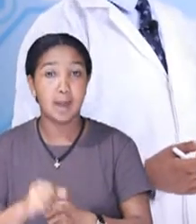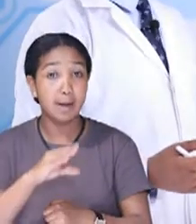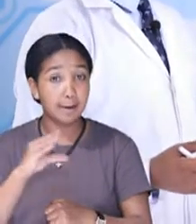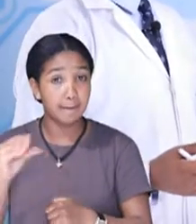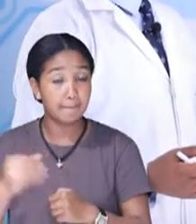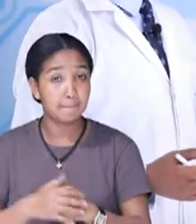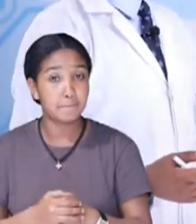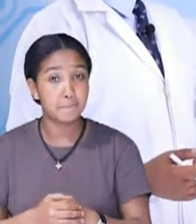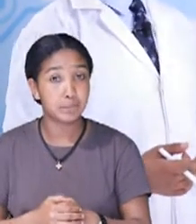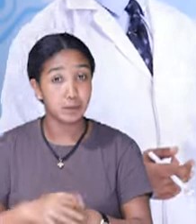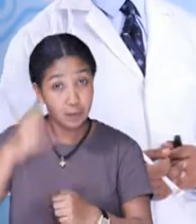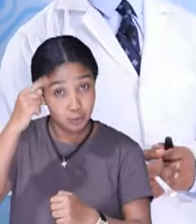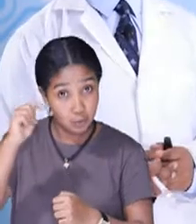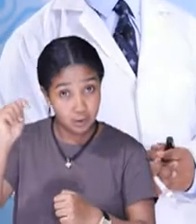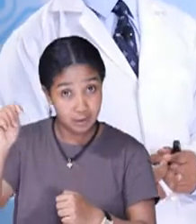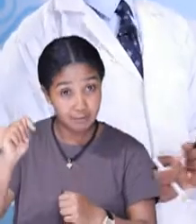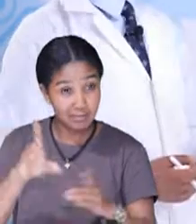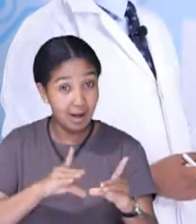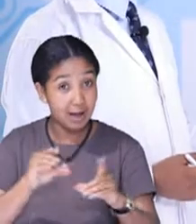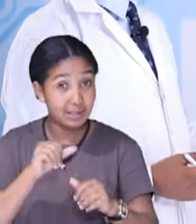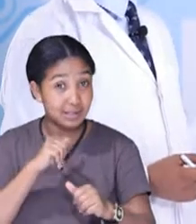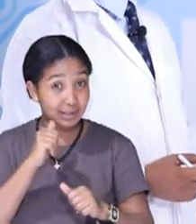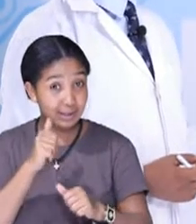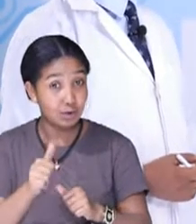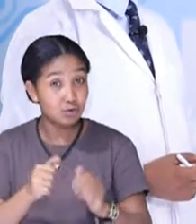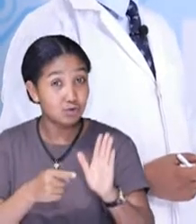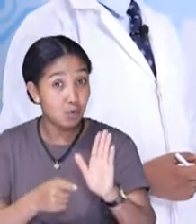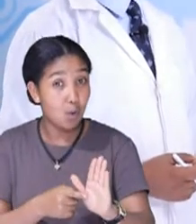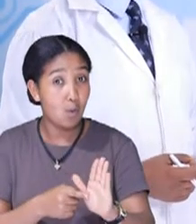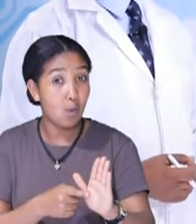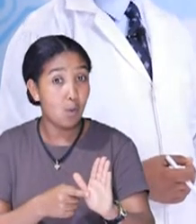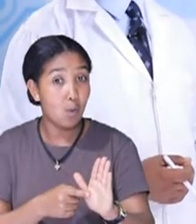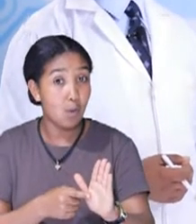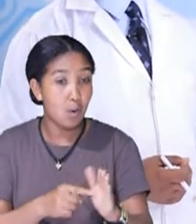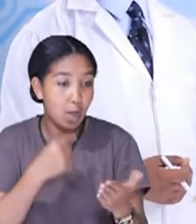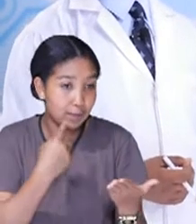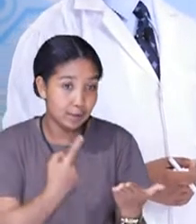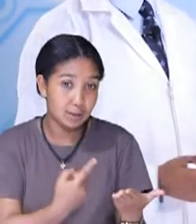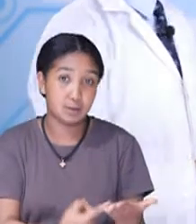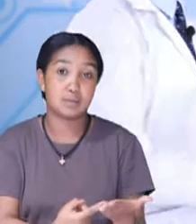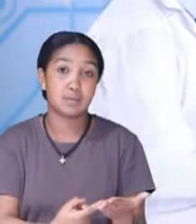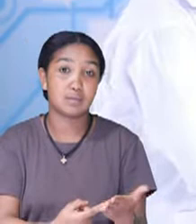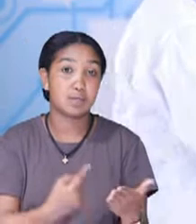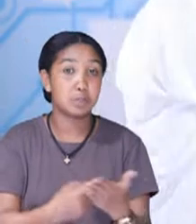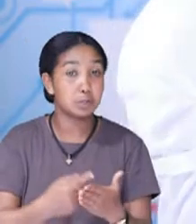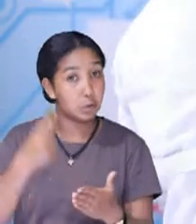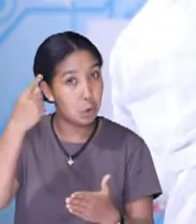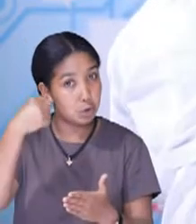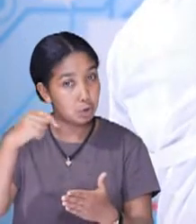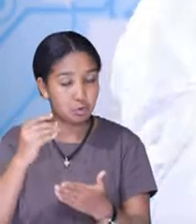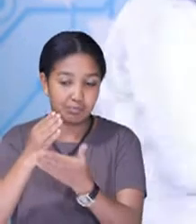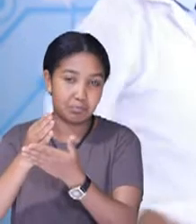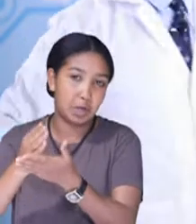and the theory doesn't show evidences, this theory is